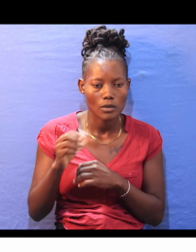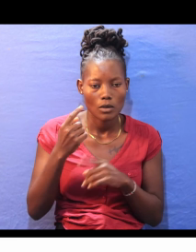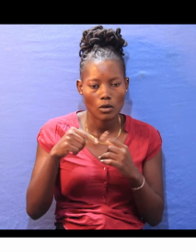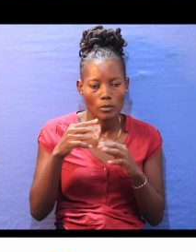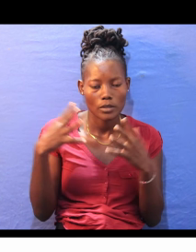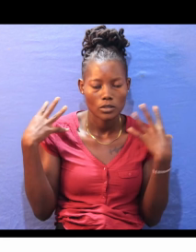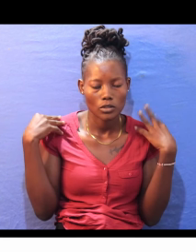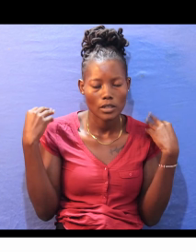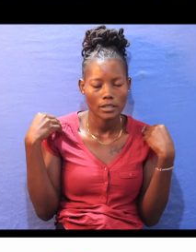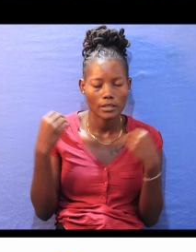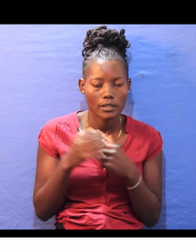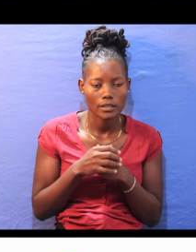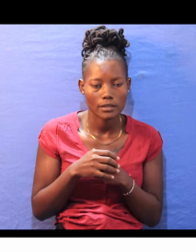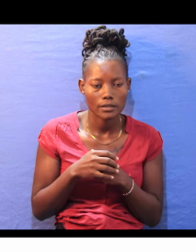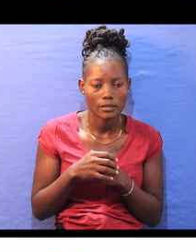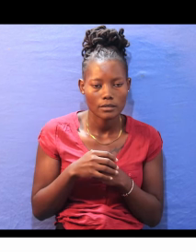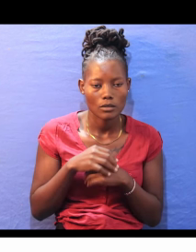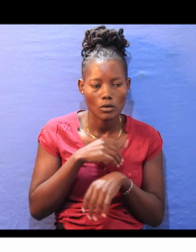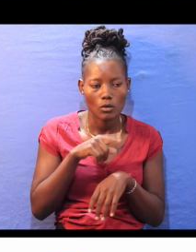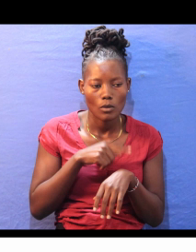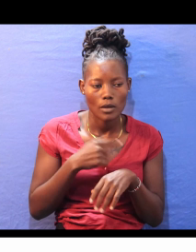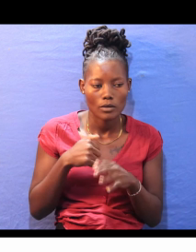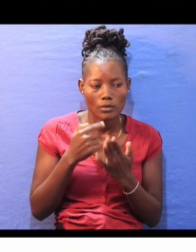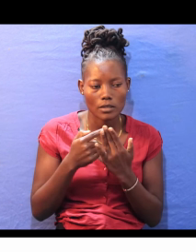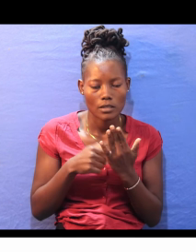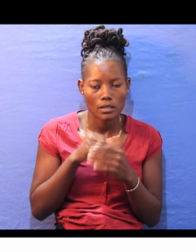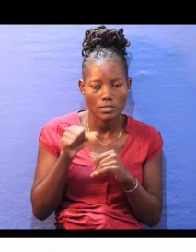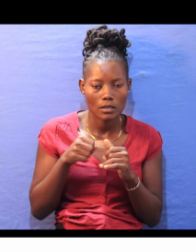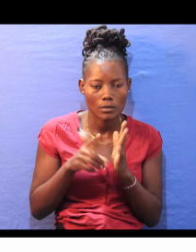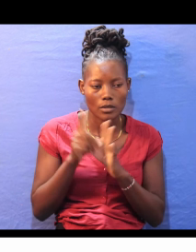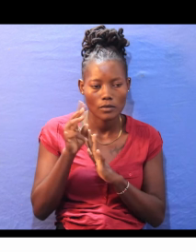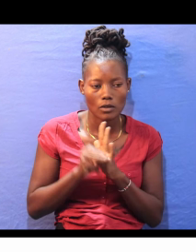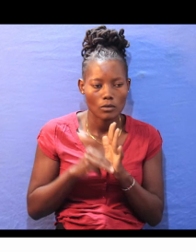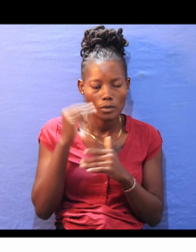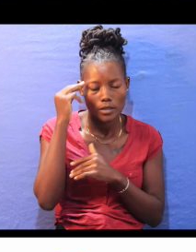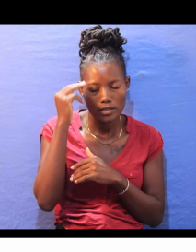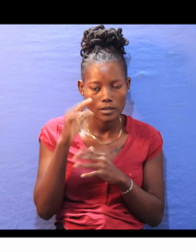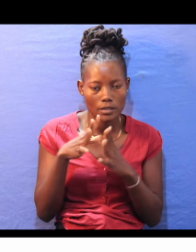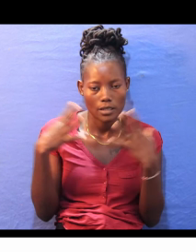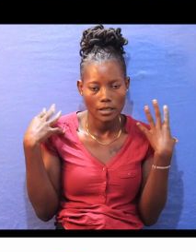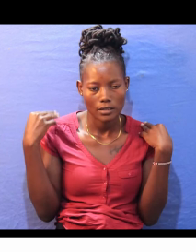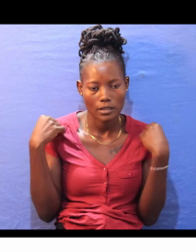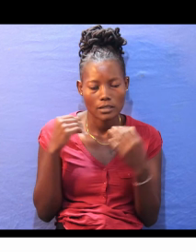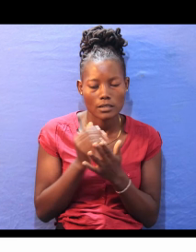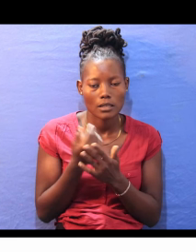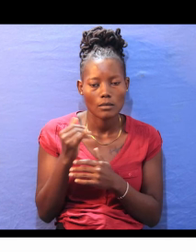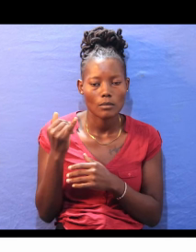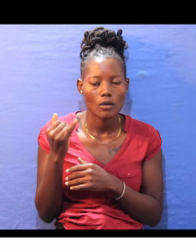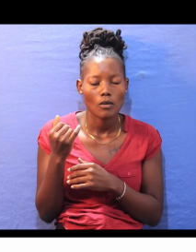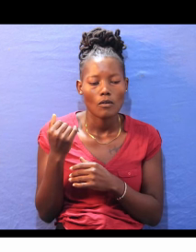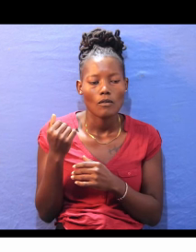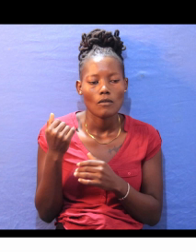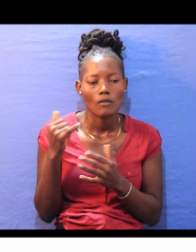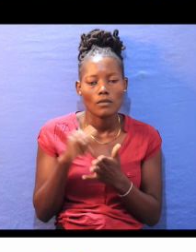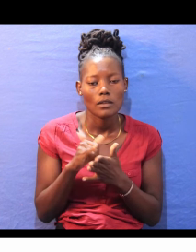exercises. When we get into the special developmental and competition exercises, some of that is going to be